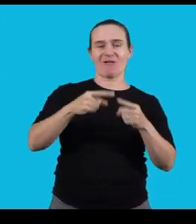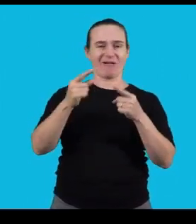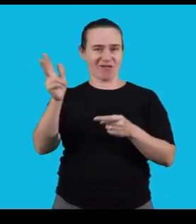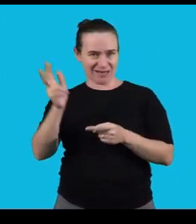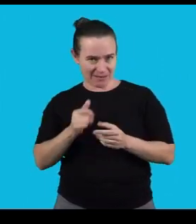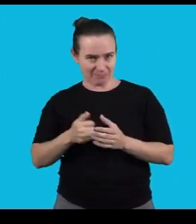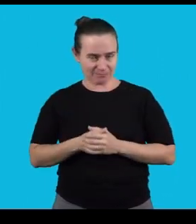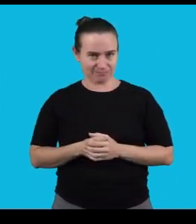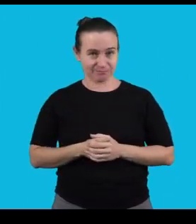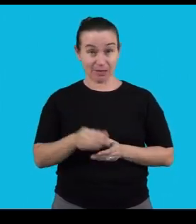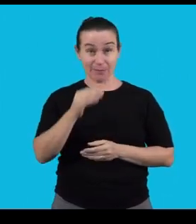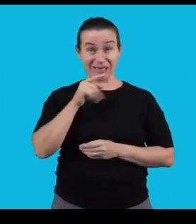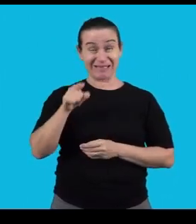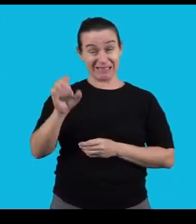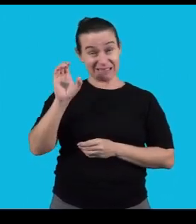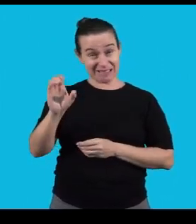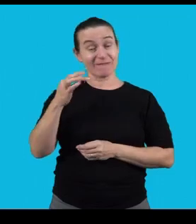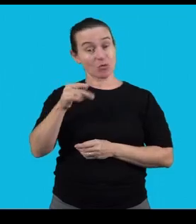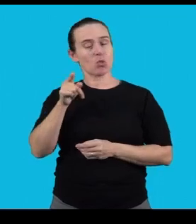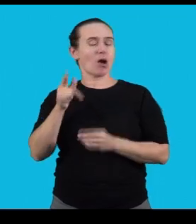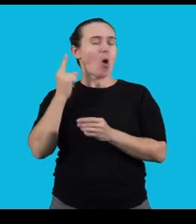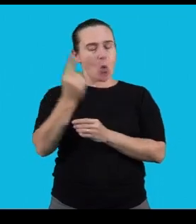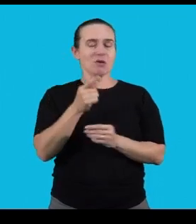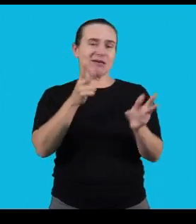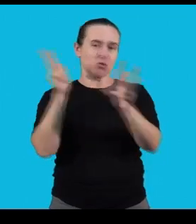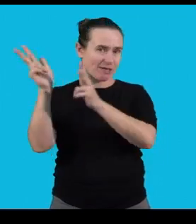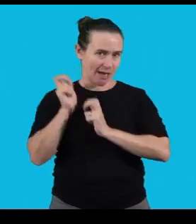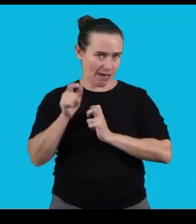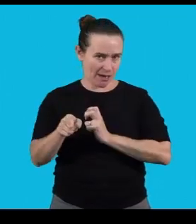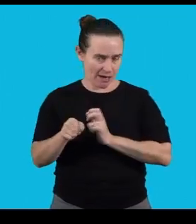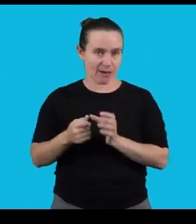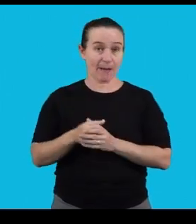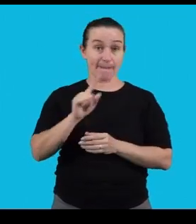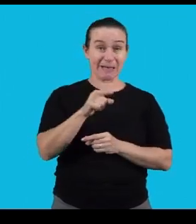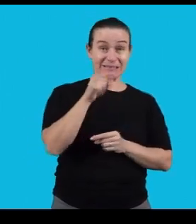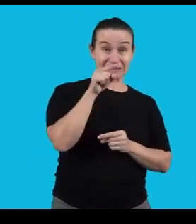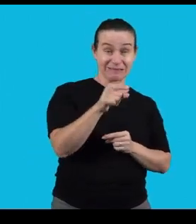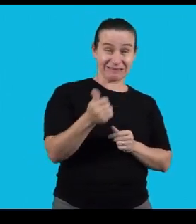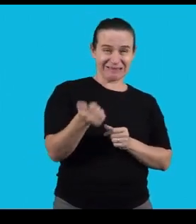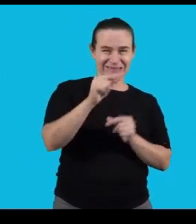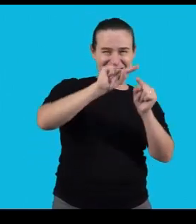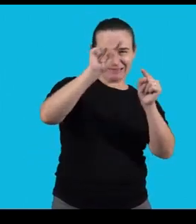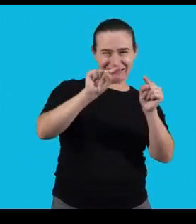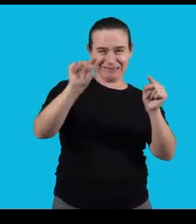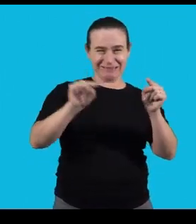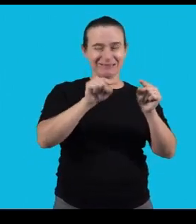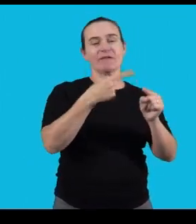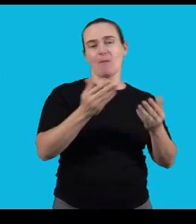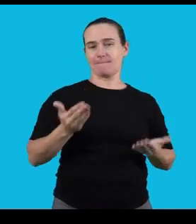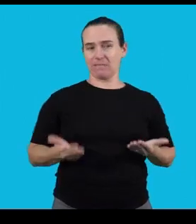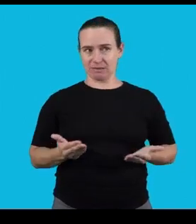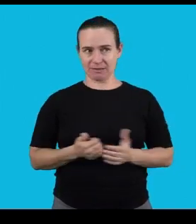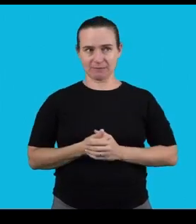The cochlea, this structure here, structure C, it's for hearing only. But this structure here is